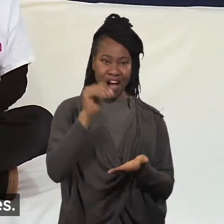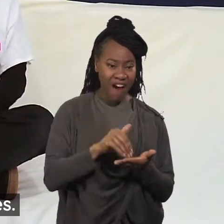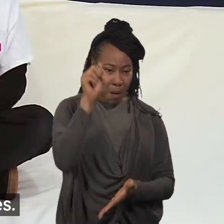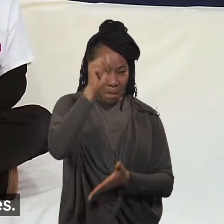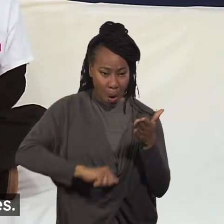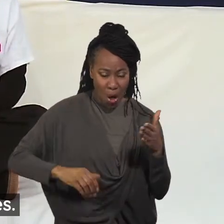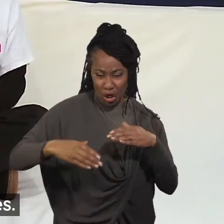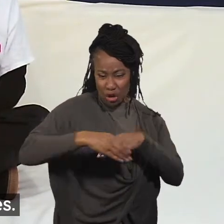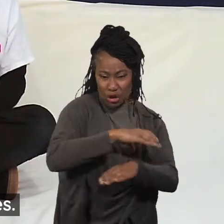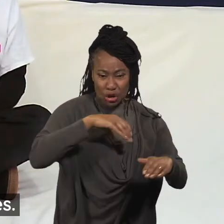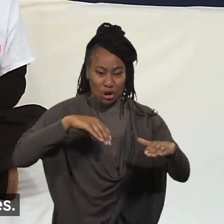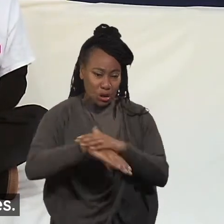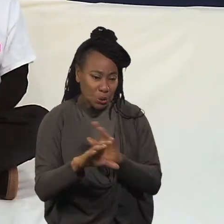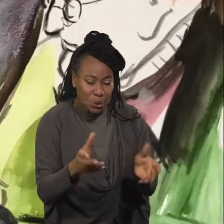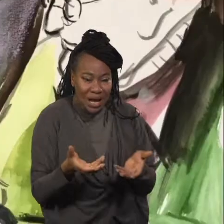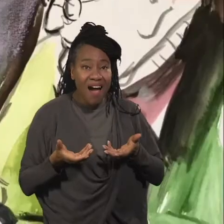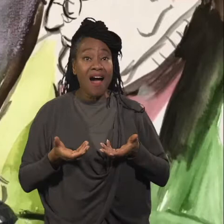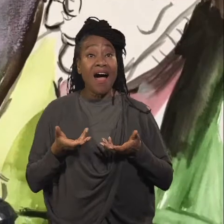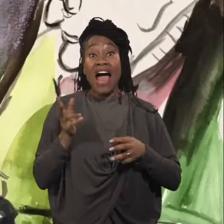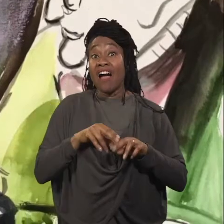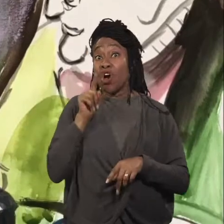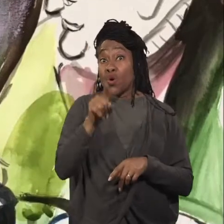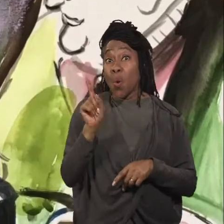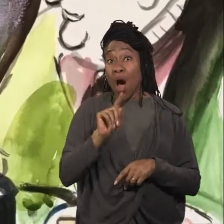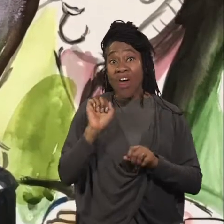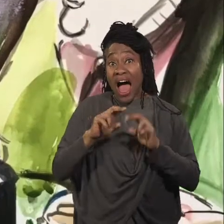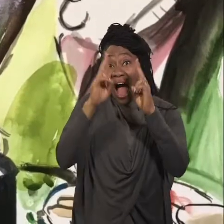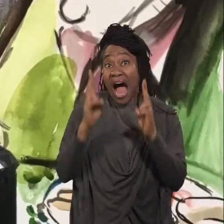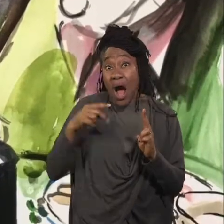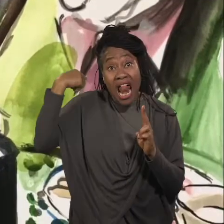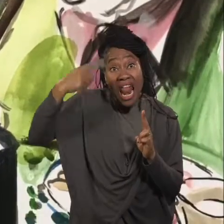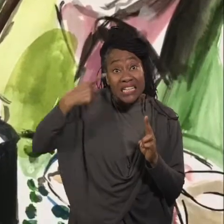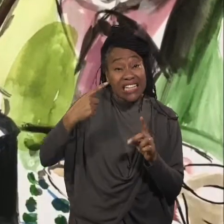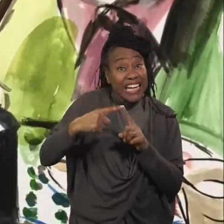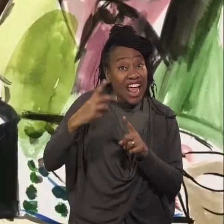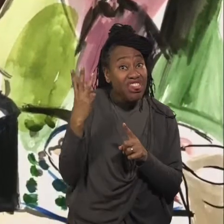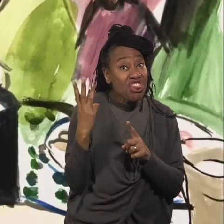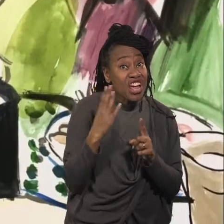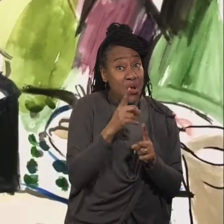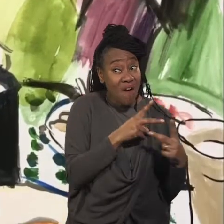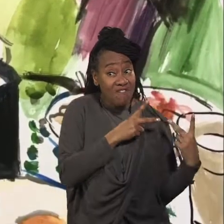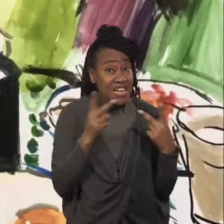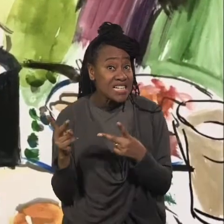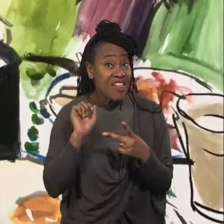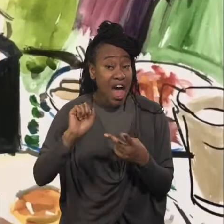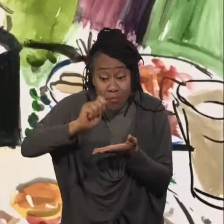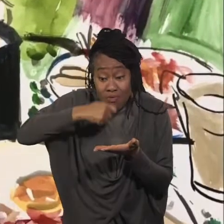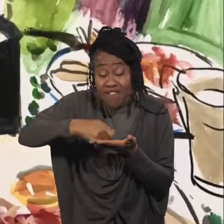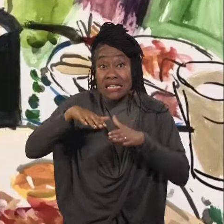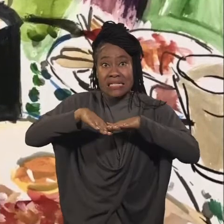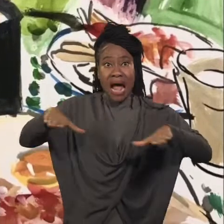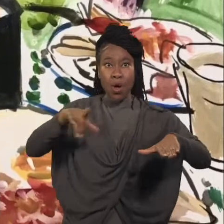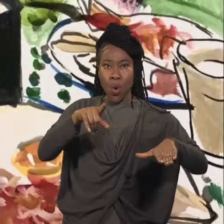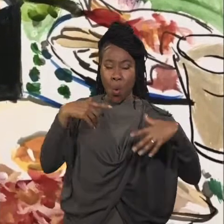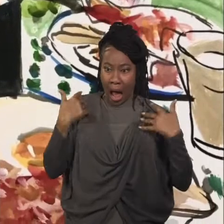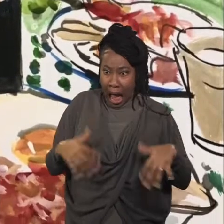Buttersby shoes. Now, if you went to their house in London E3, at their breakfast table